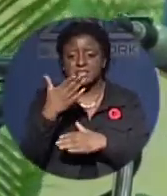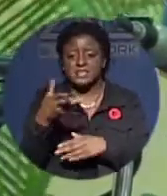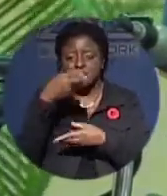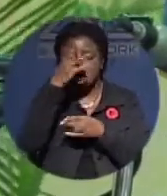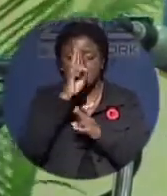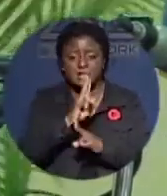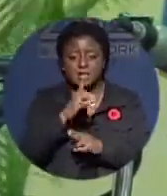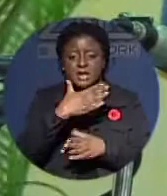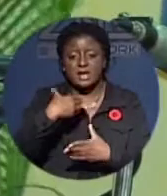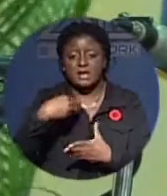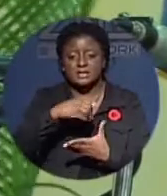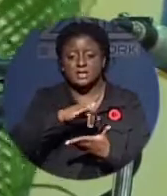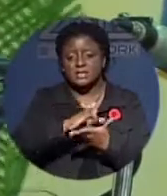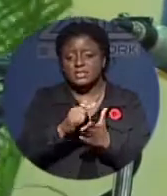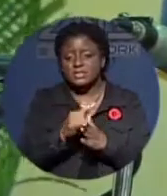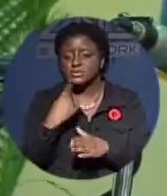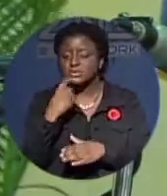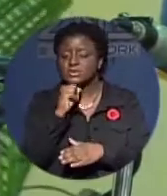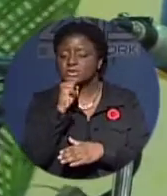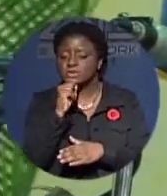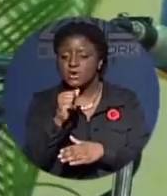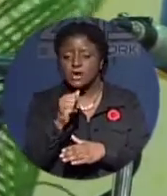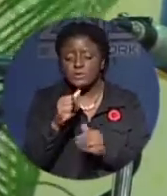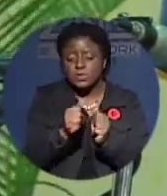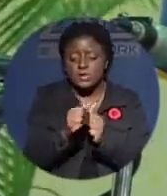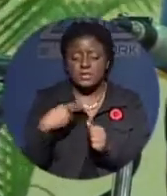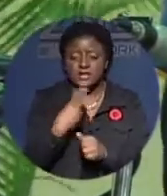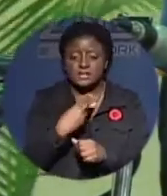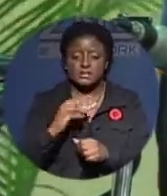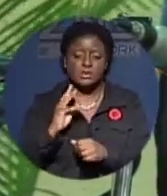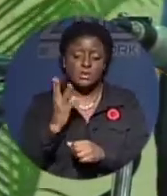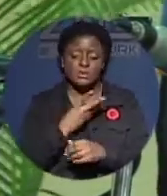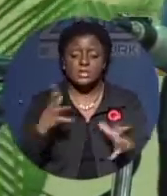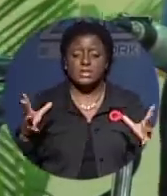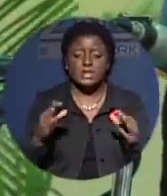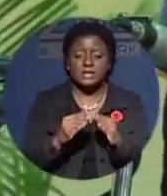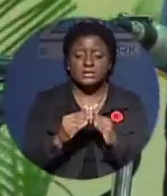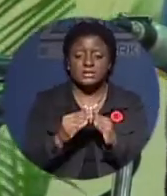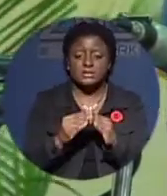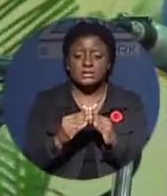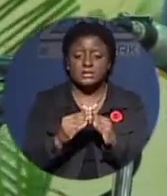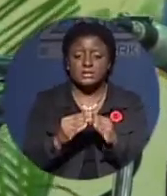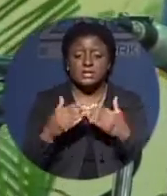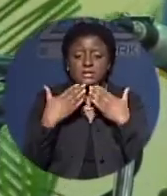are no longer with us, we gather as a grateful nation to say thank you.